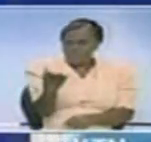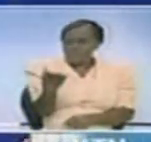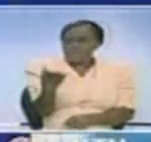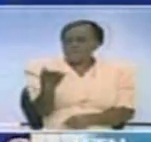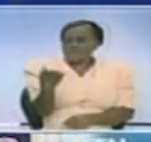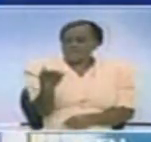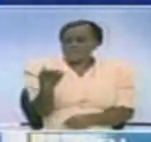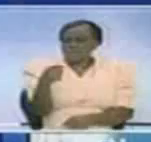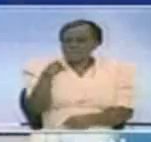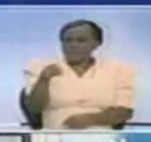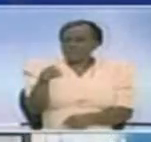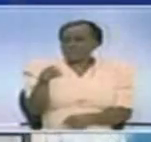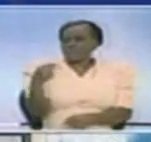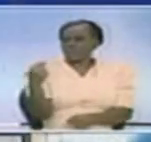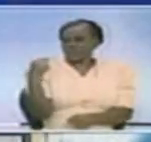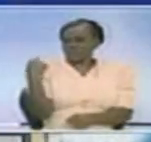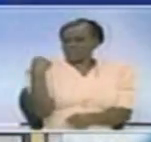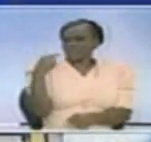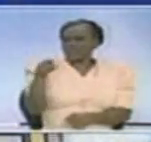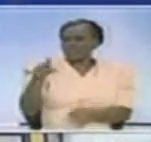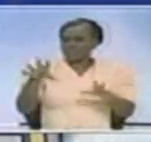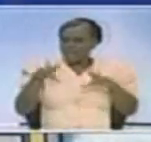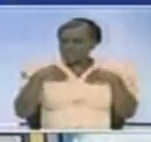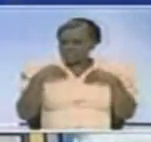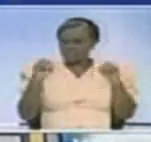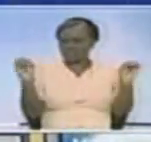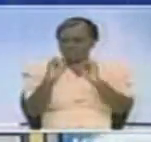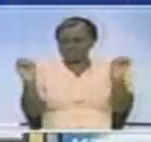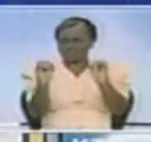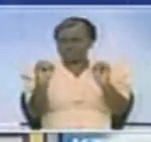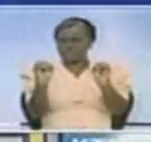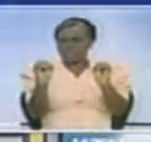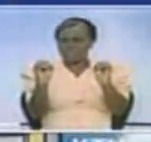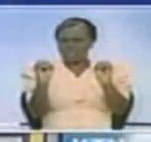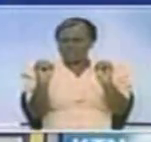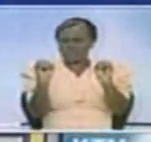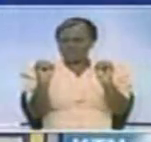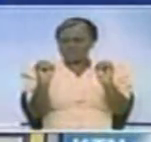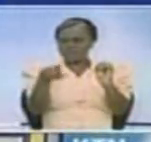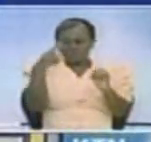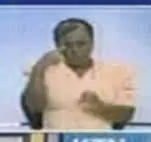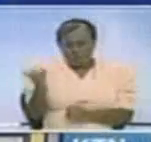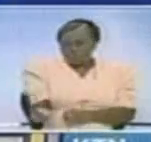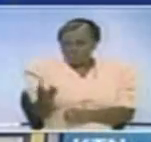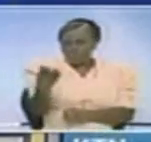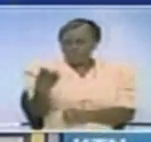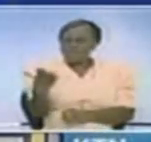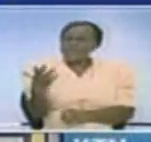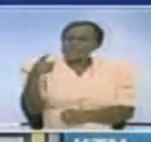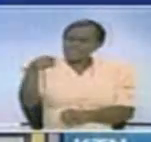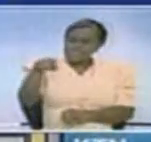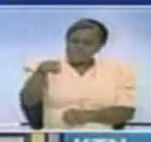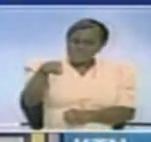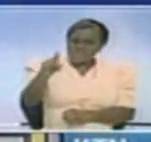the big controversy has recently been that they haven't claimed responsibility for these terrorist acts. The level